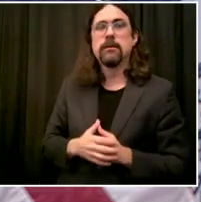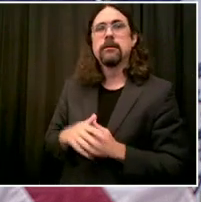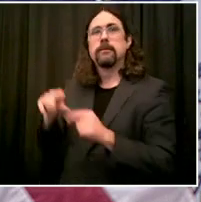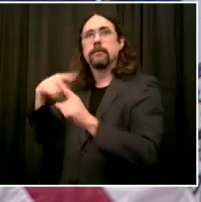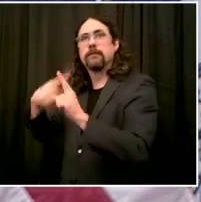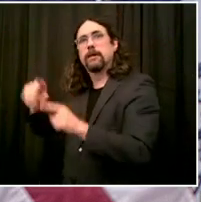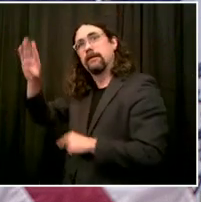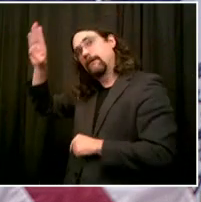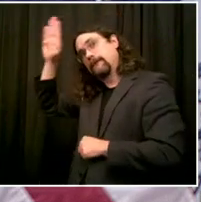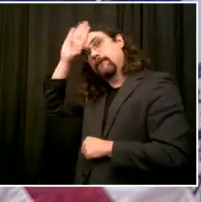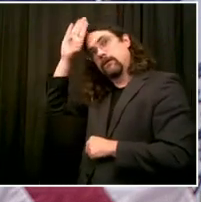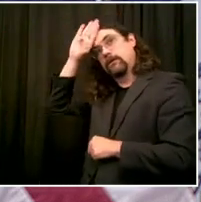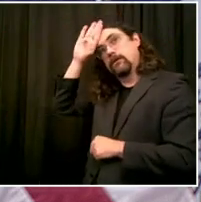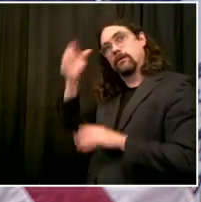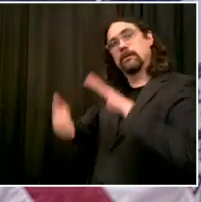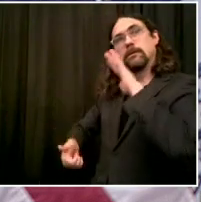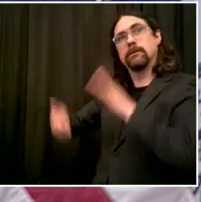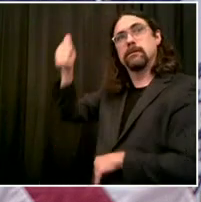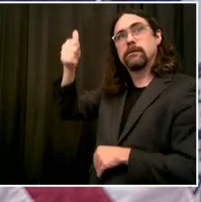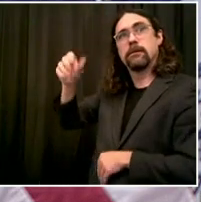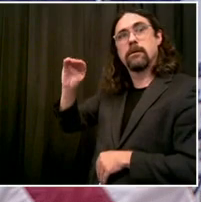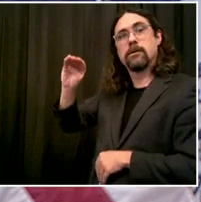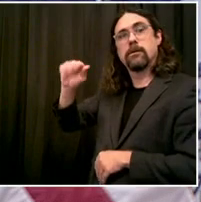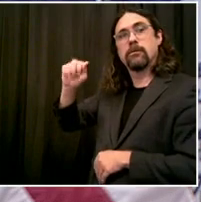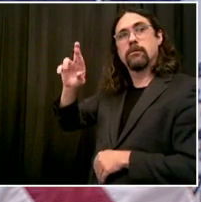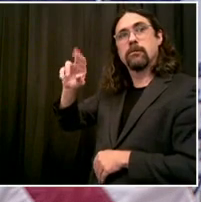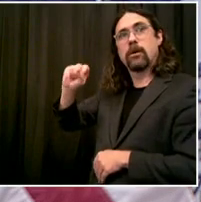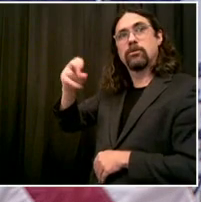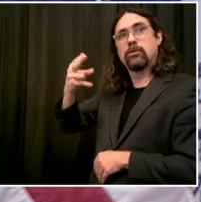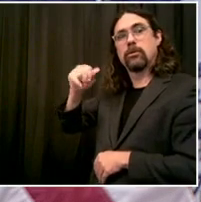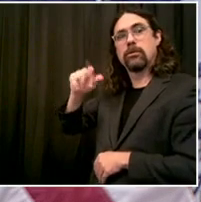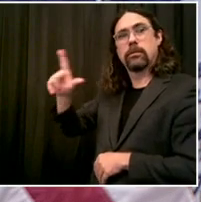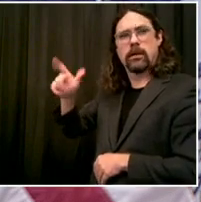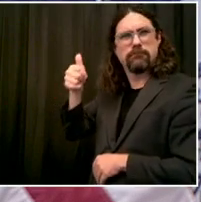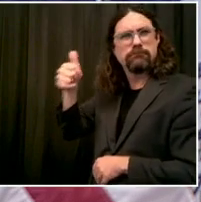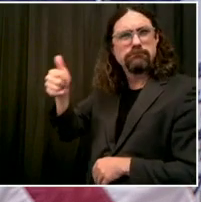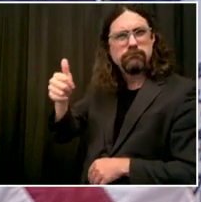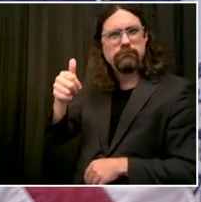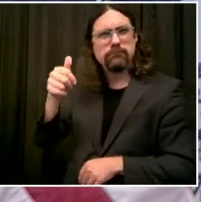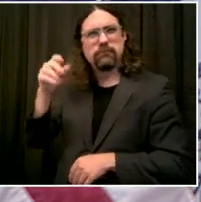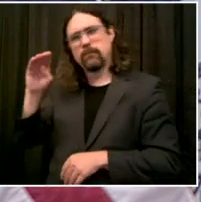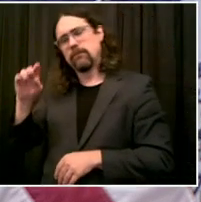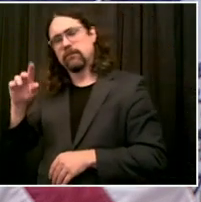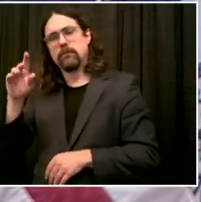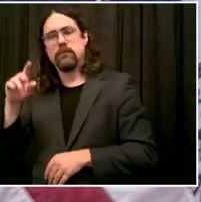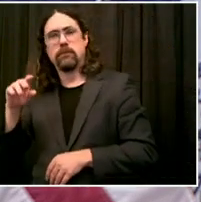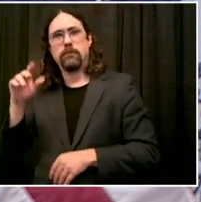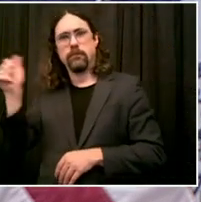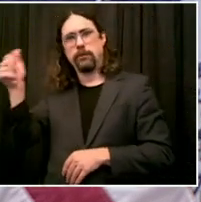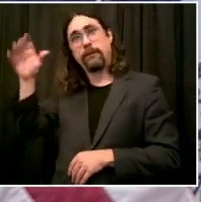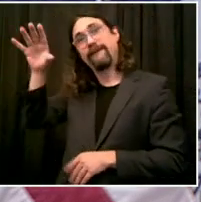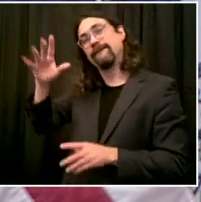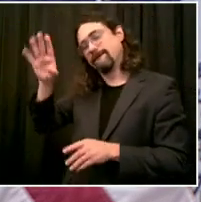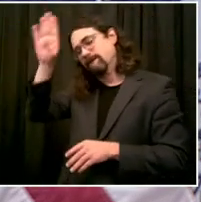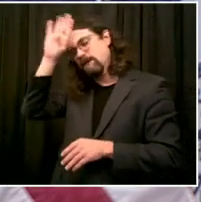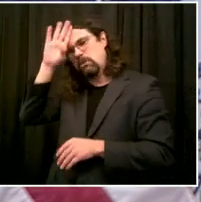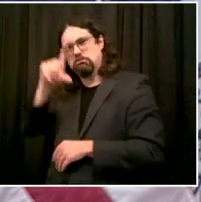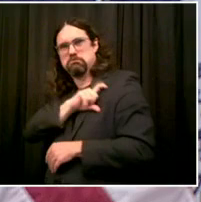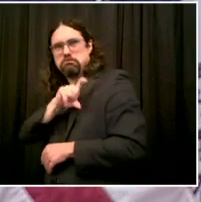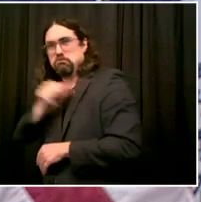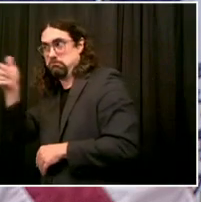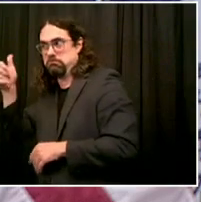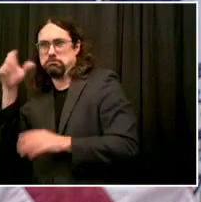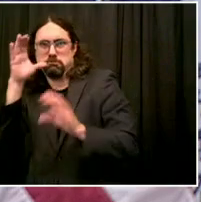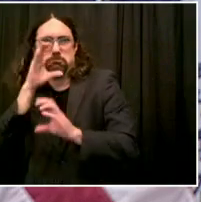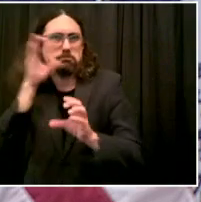division. Anyone out there who is profiting in a big way outside in New York City and sort of the major suppliers, we're going to throw all that